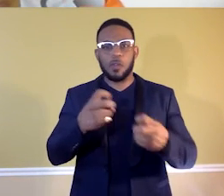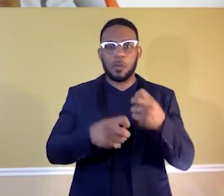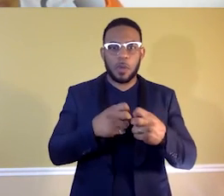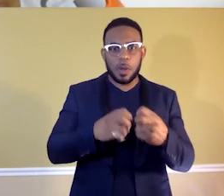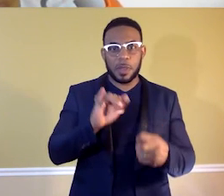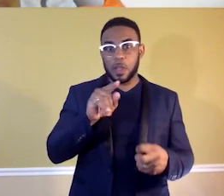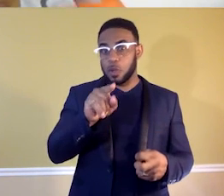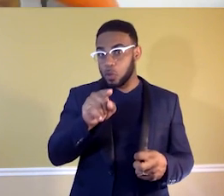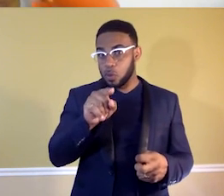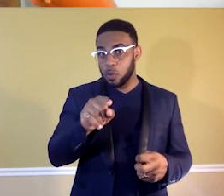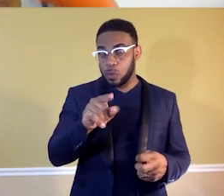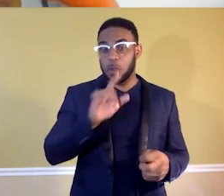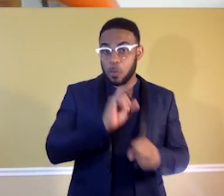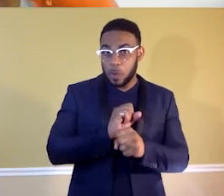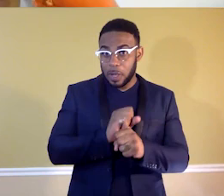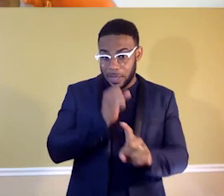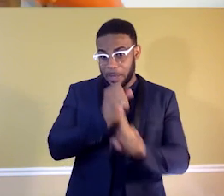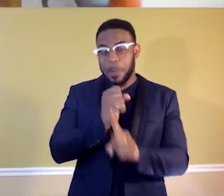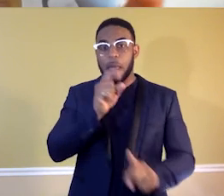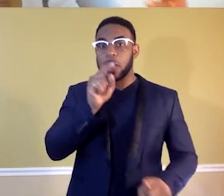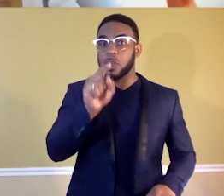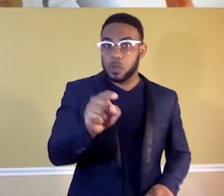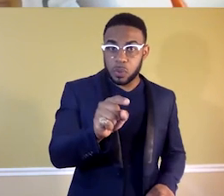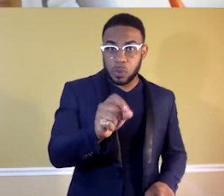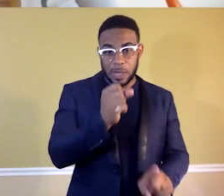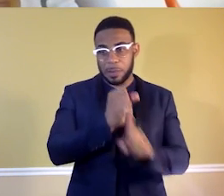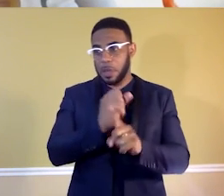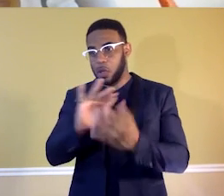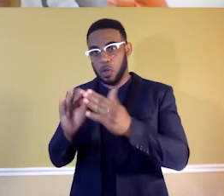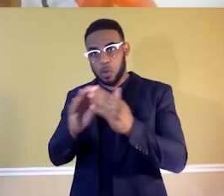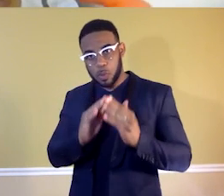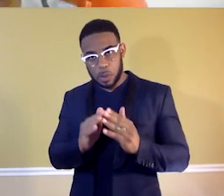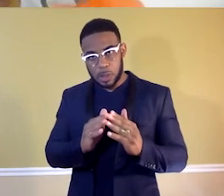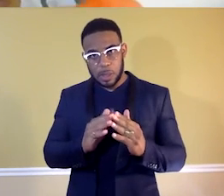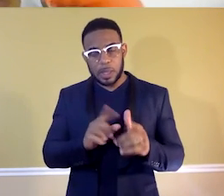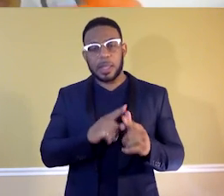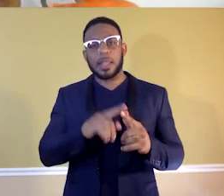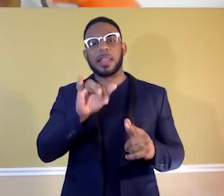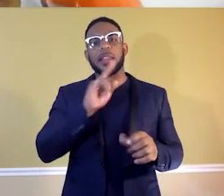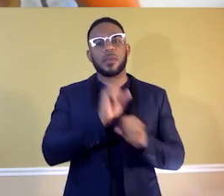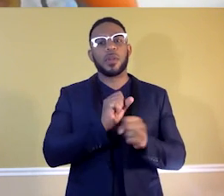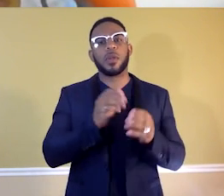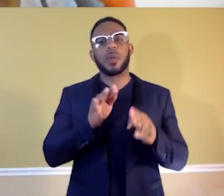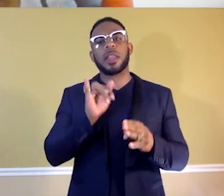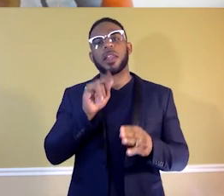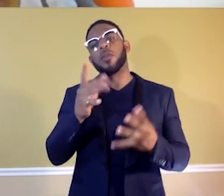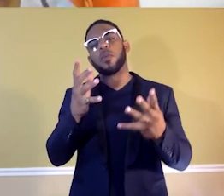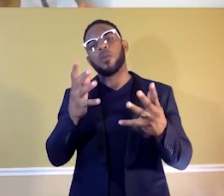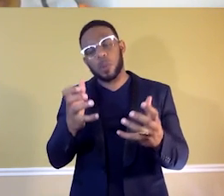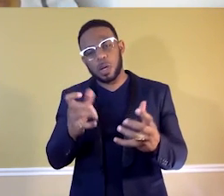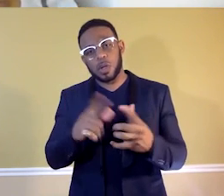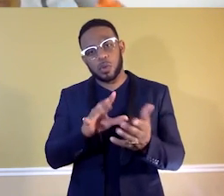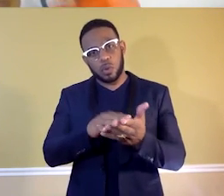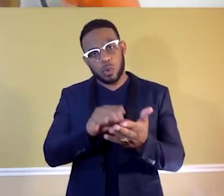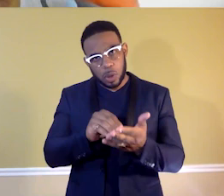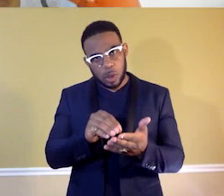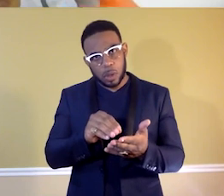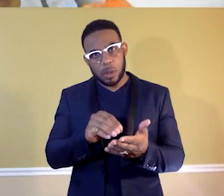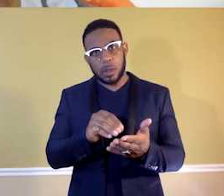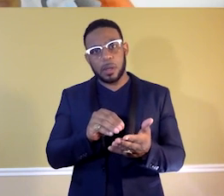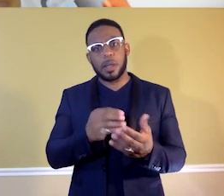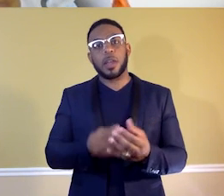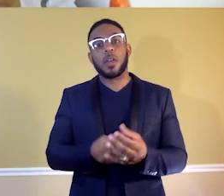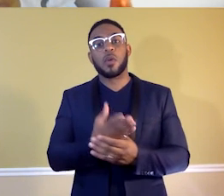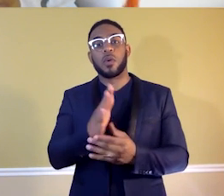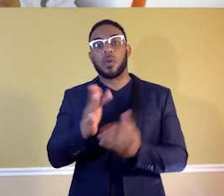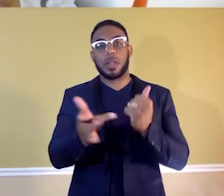problem that really impacts you, impacts your community, and that is really the way that you want to learn and